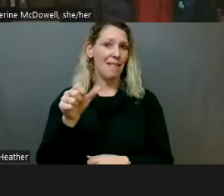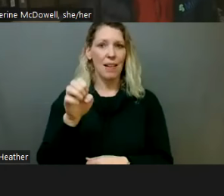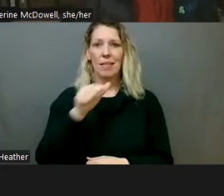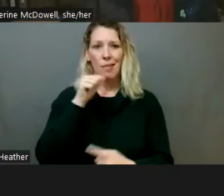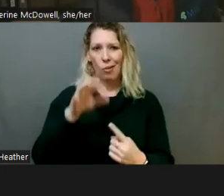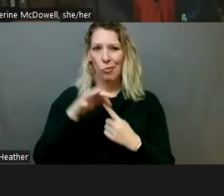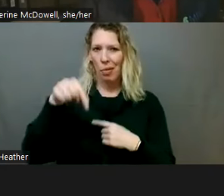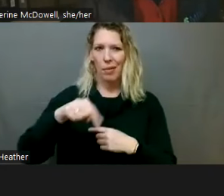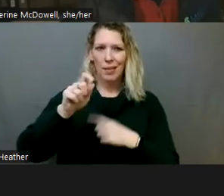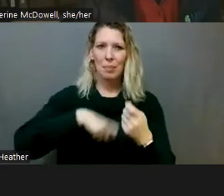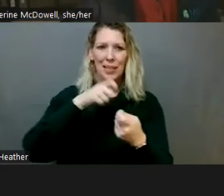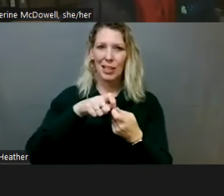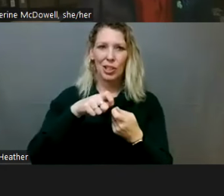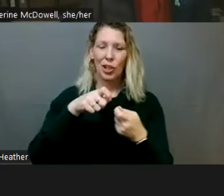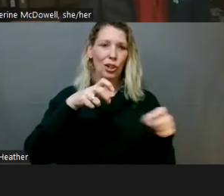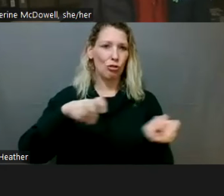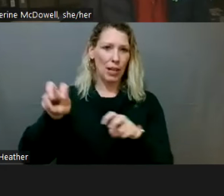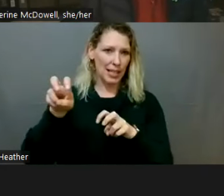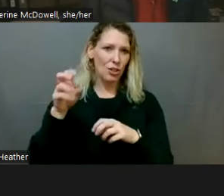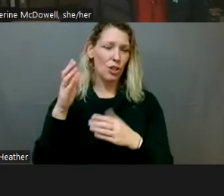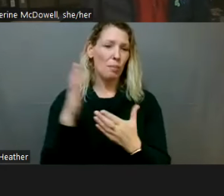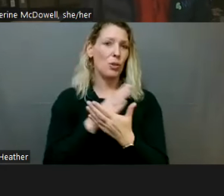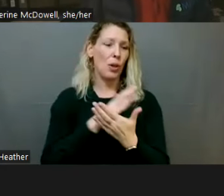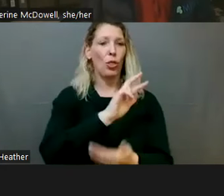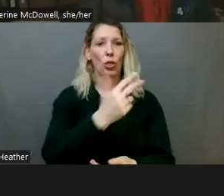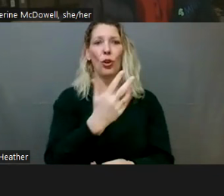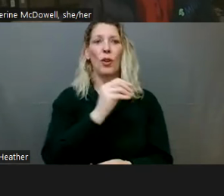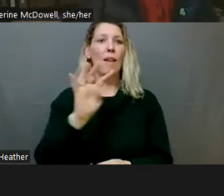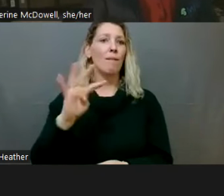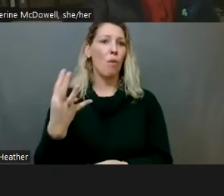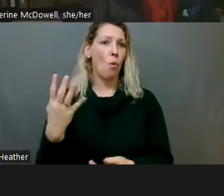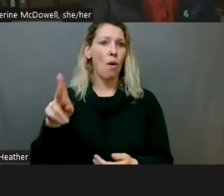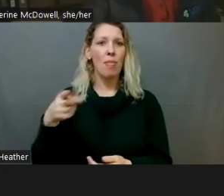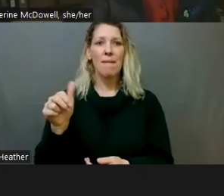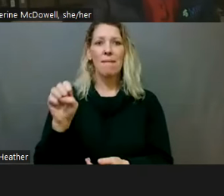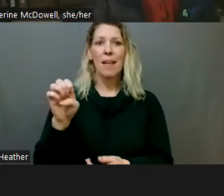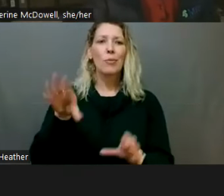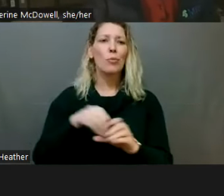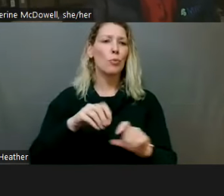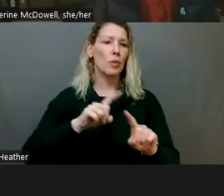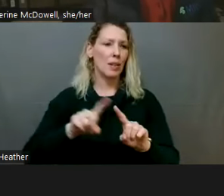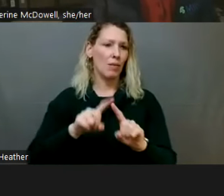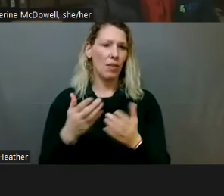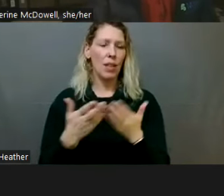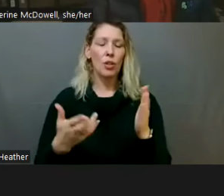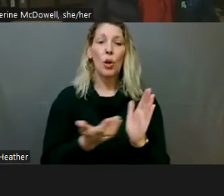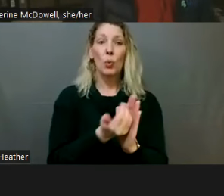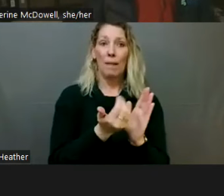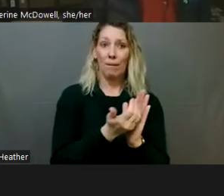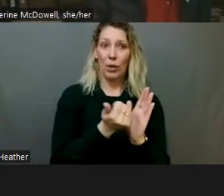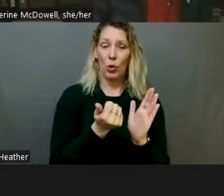this particular transition between the third and fourth phase, includes a few different things, one of which is review of